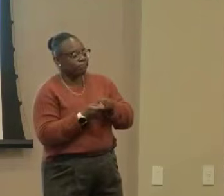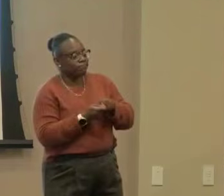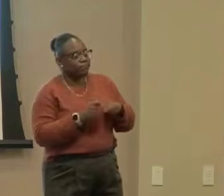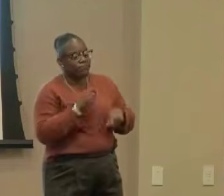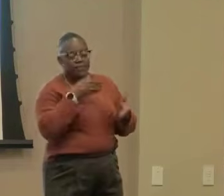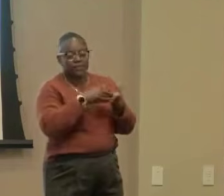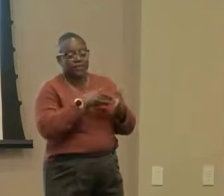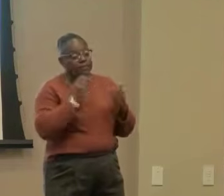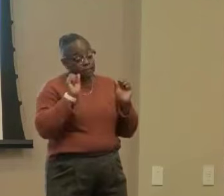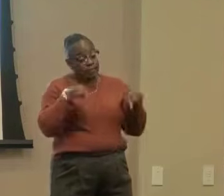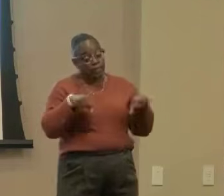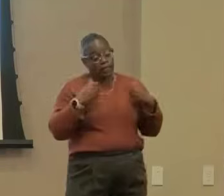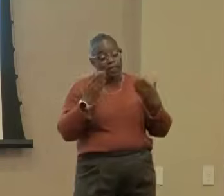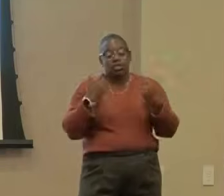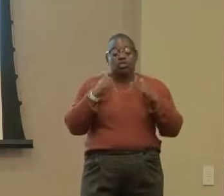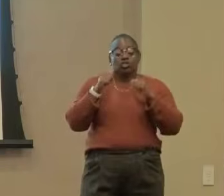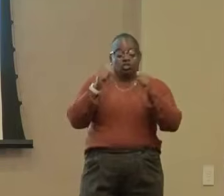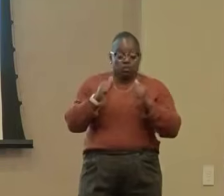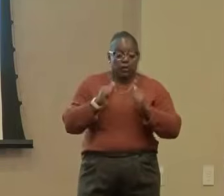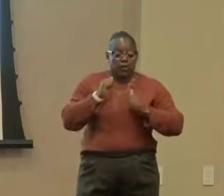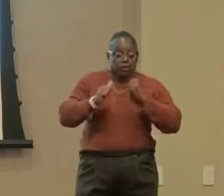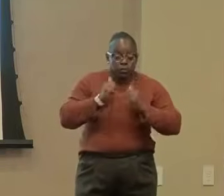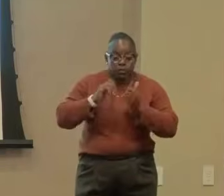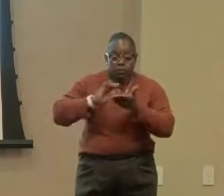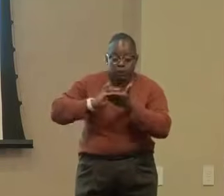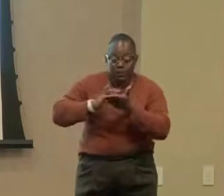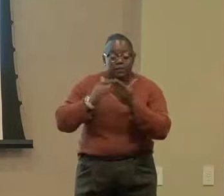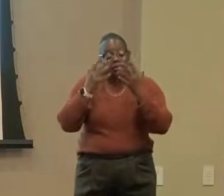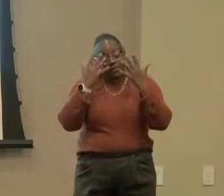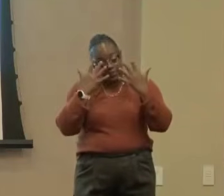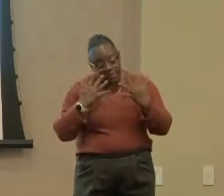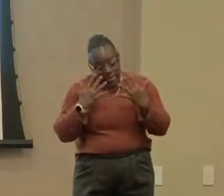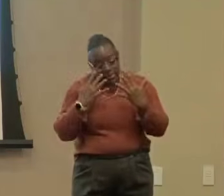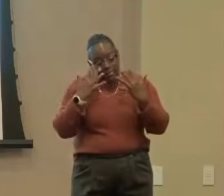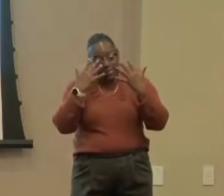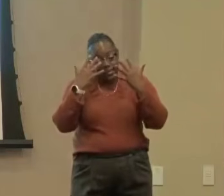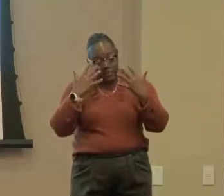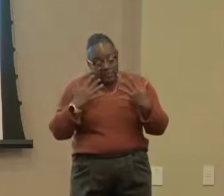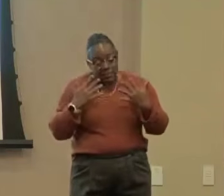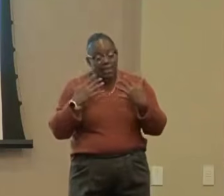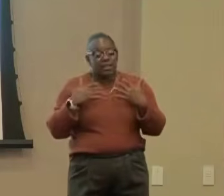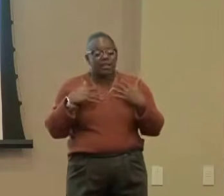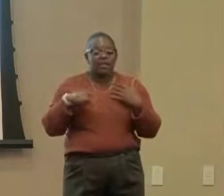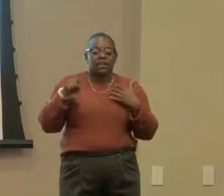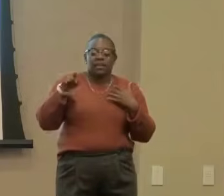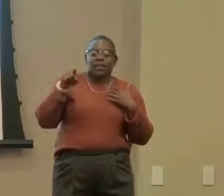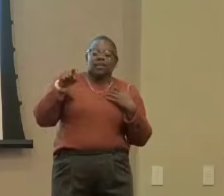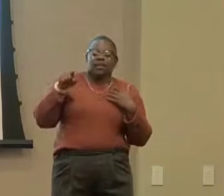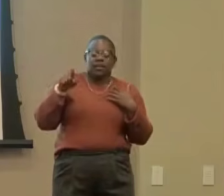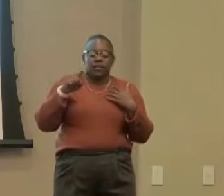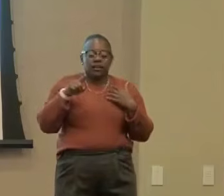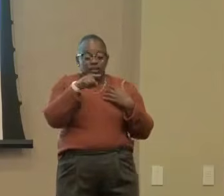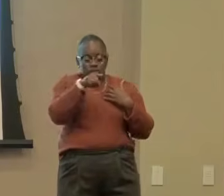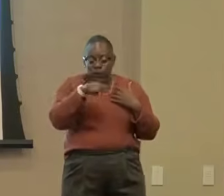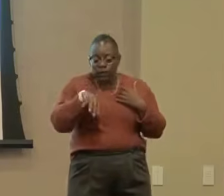myself trying to pursue medicine. And unfortunately, it's intuition-based. Like, you have